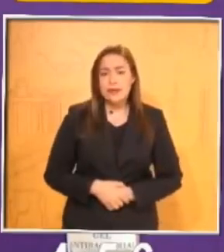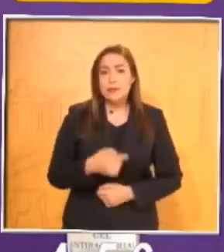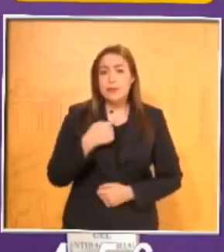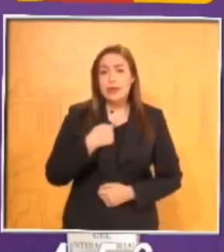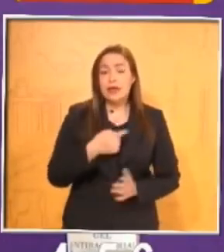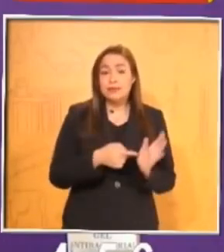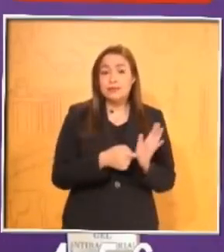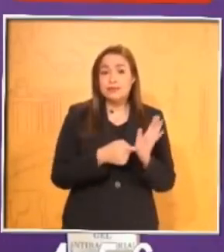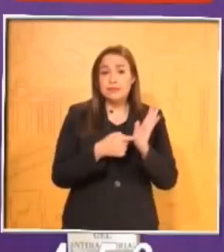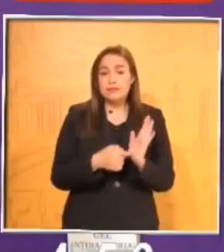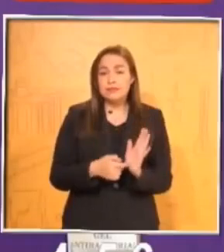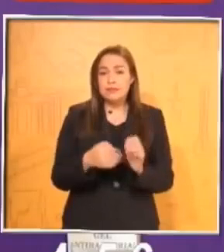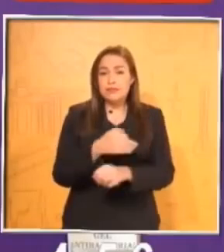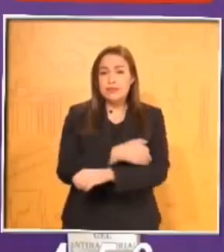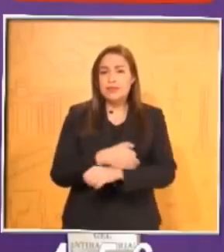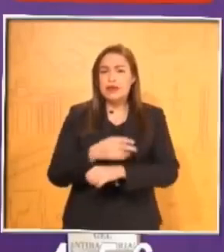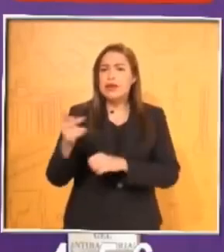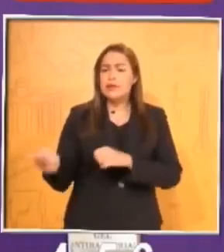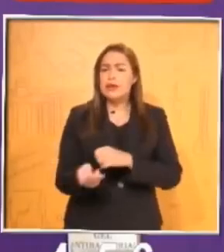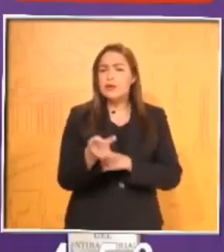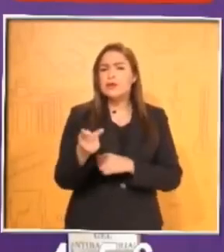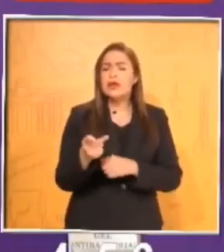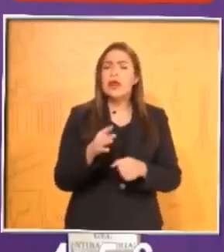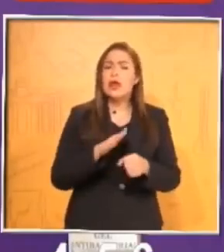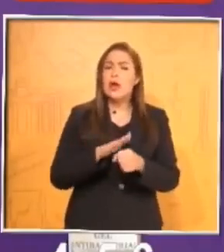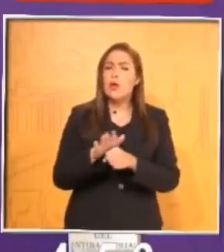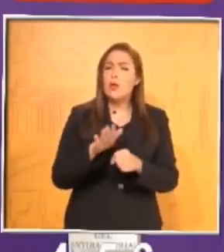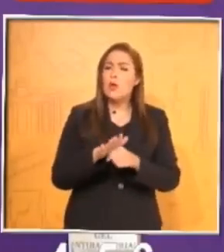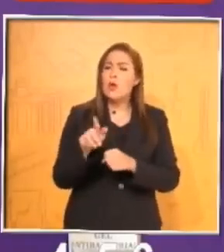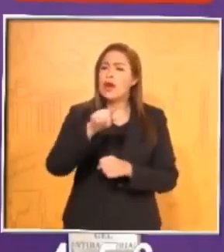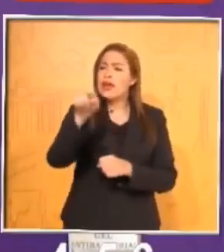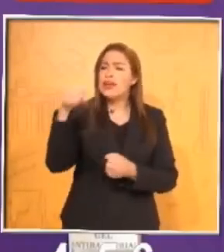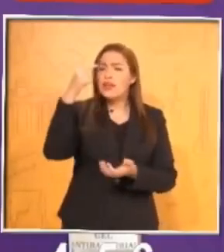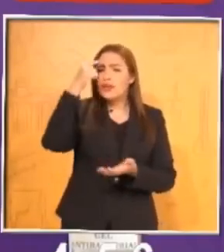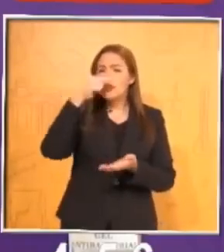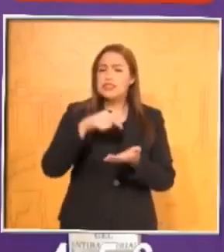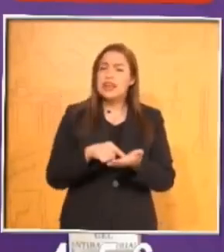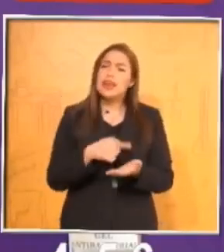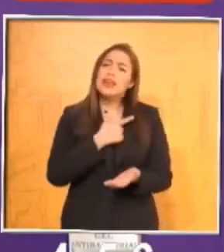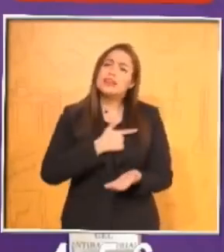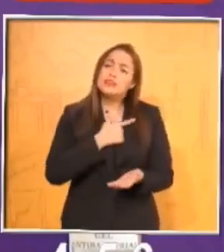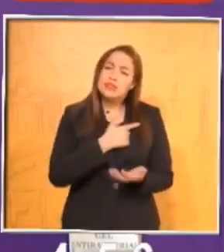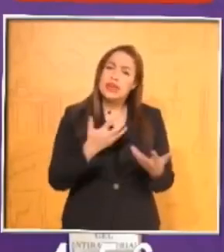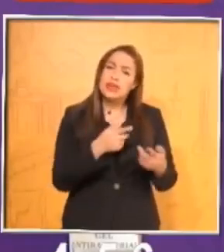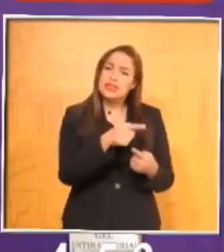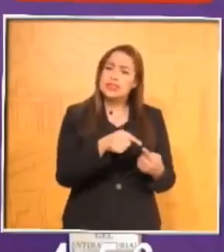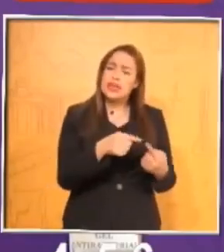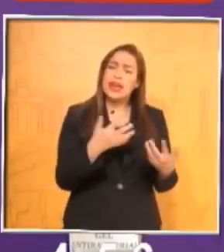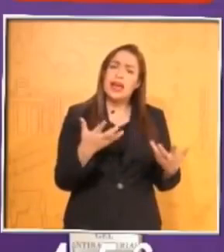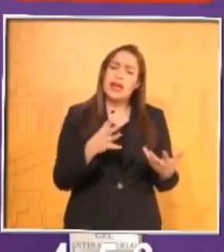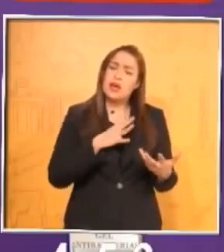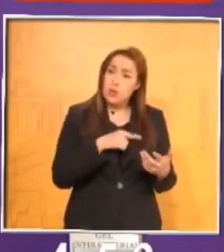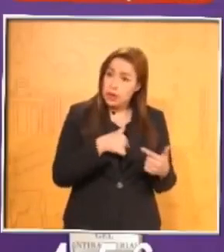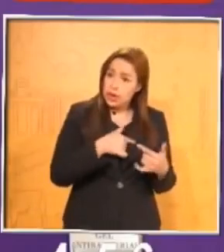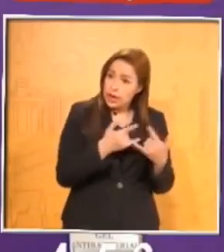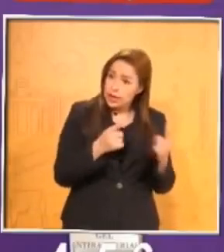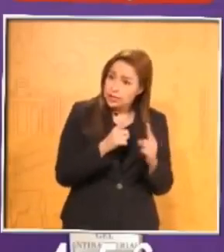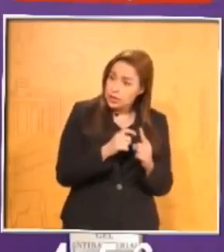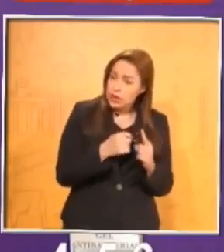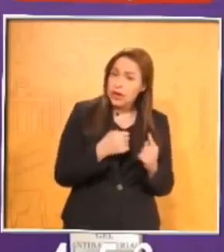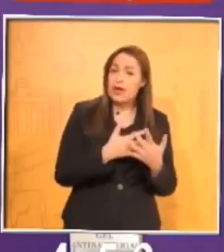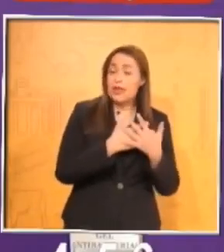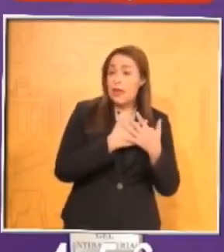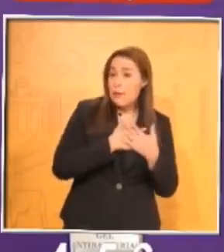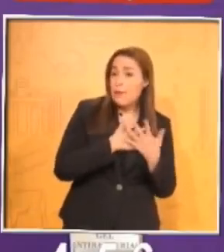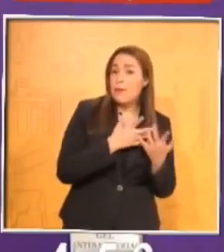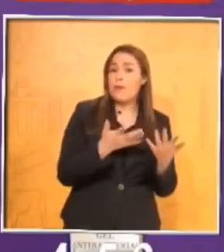family, talk about what kind of genres do you prefer. If you prefer comedy, anime, or